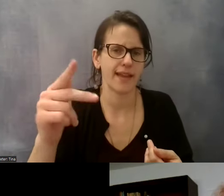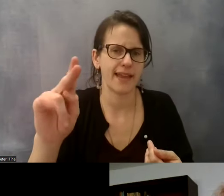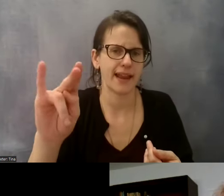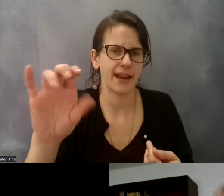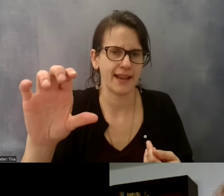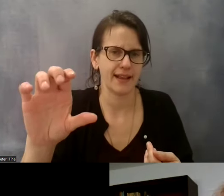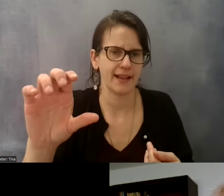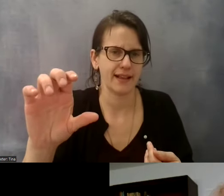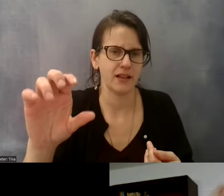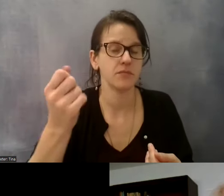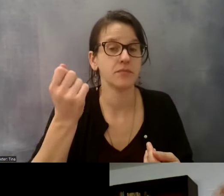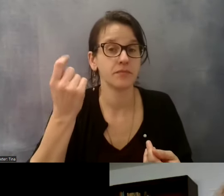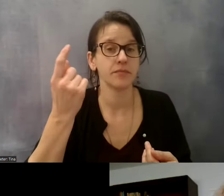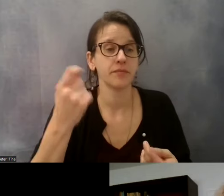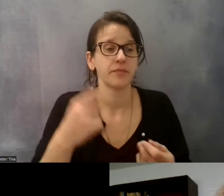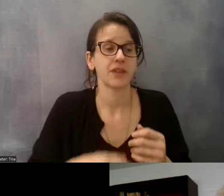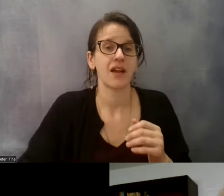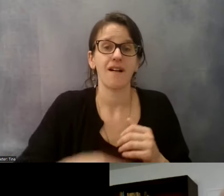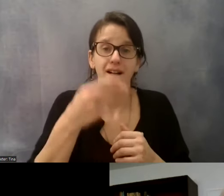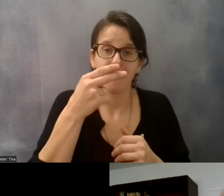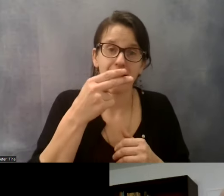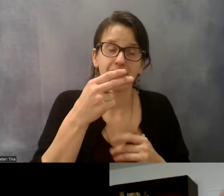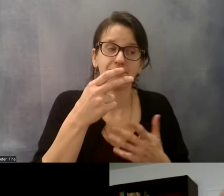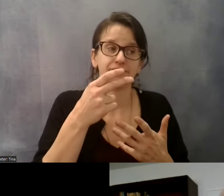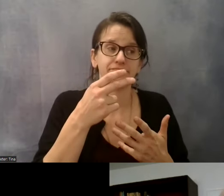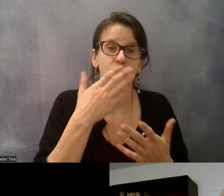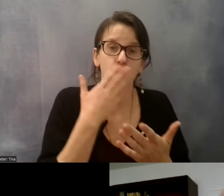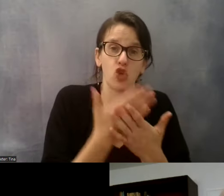high performing garden soil might have